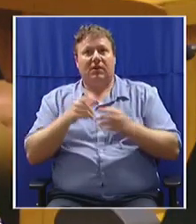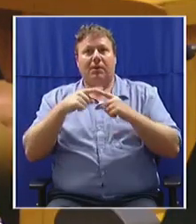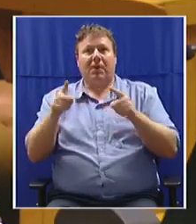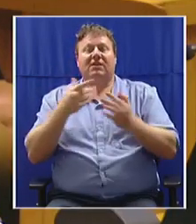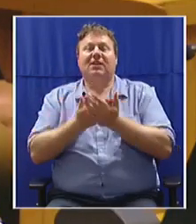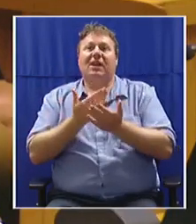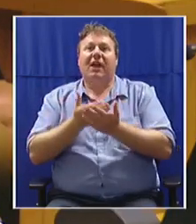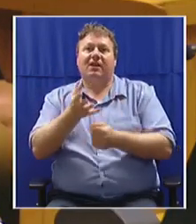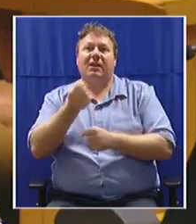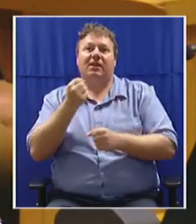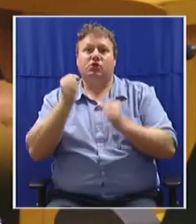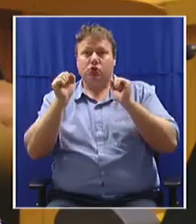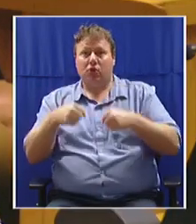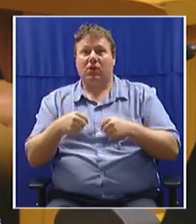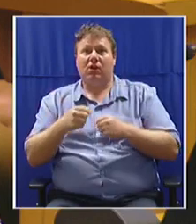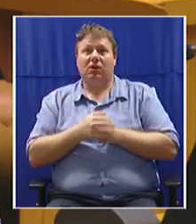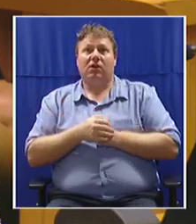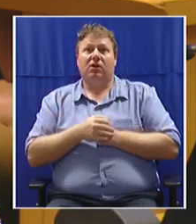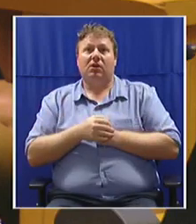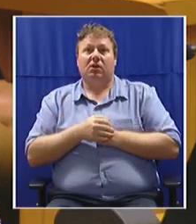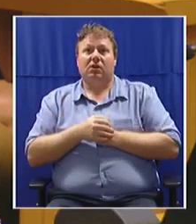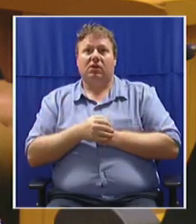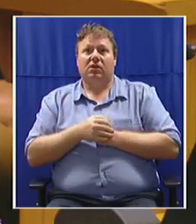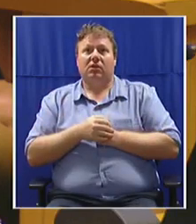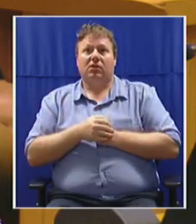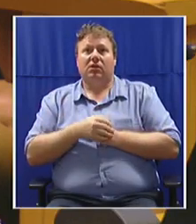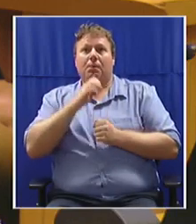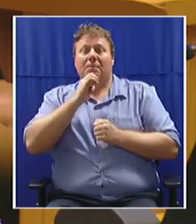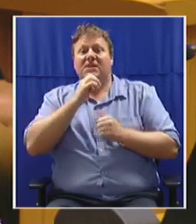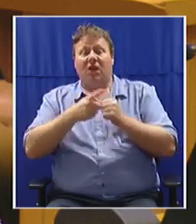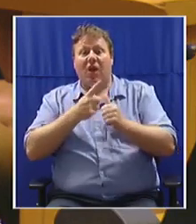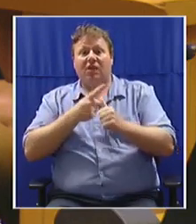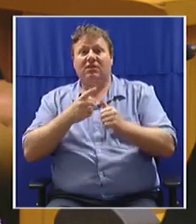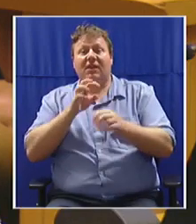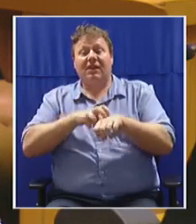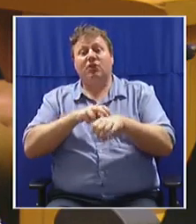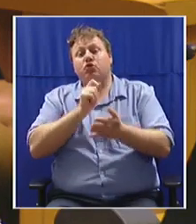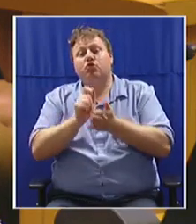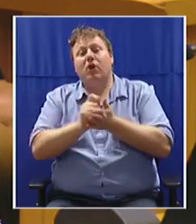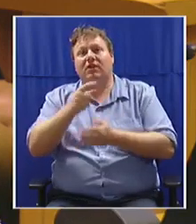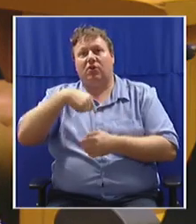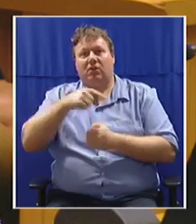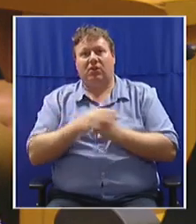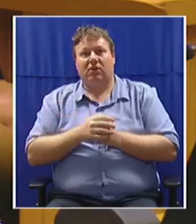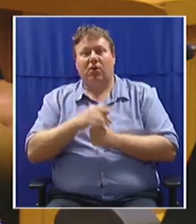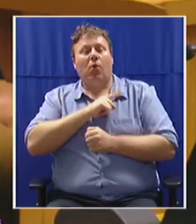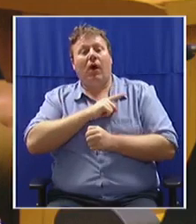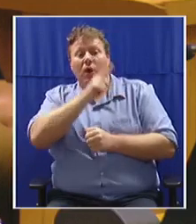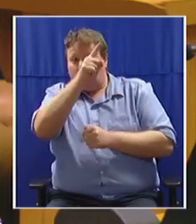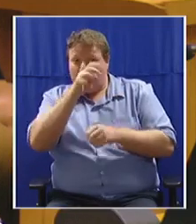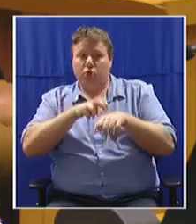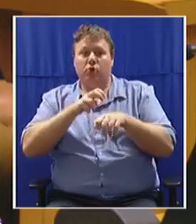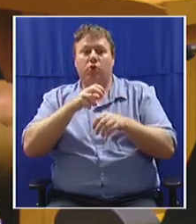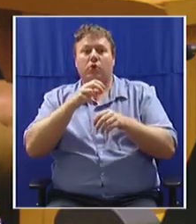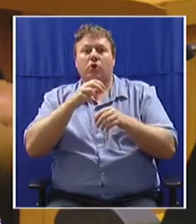get an assurance that then you will direct him to write that answer to us? Because you are going to make up your mind, as you say, Honorable